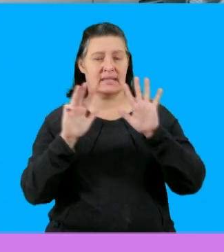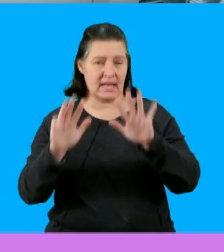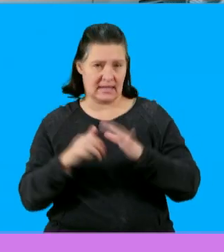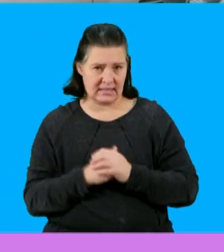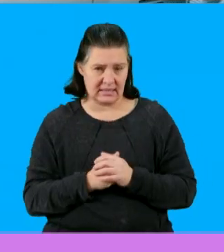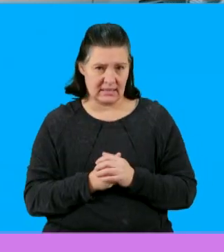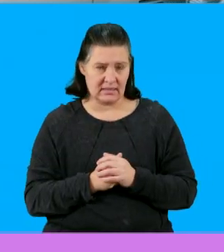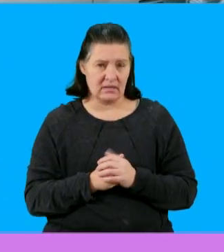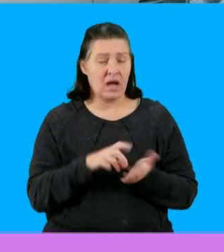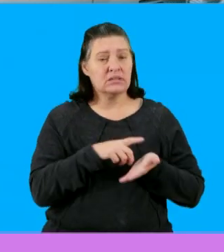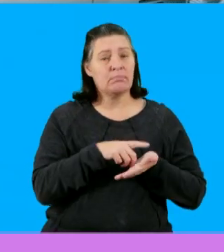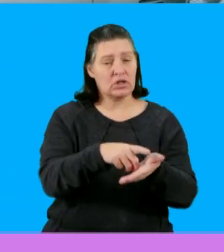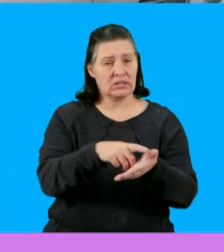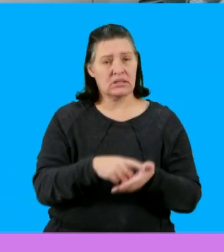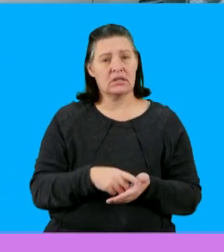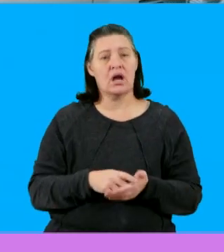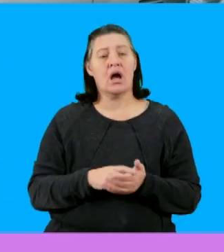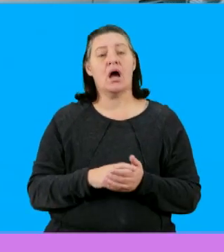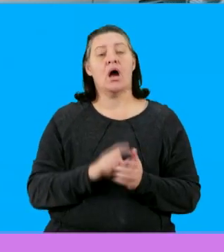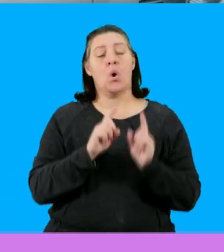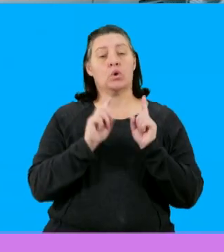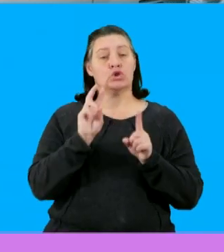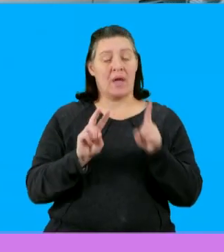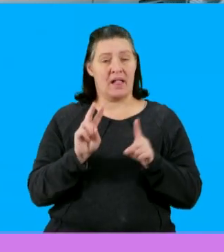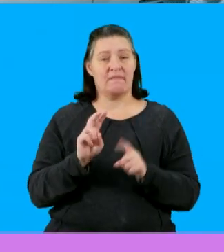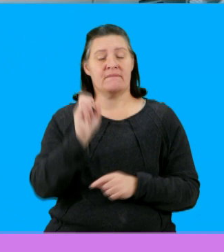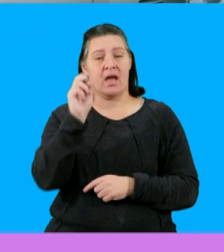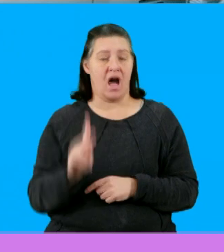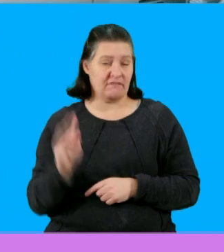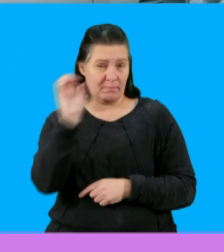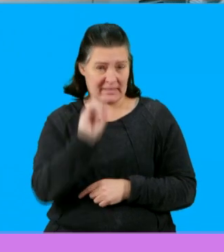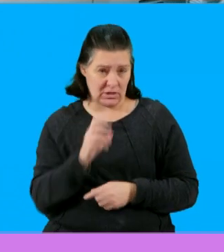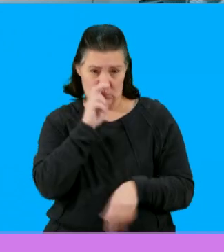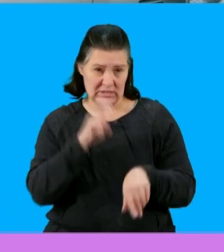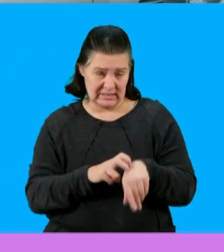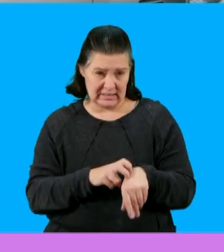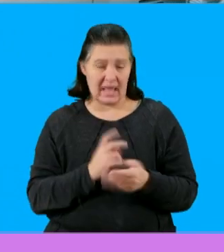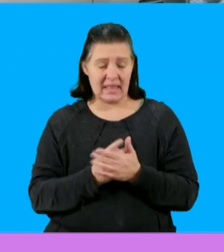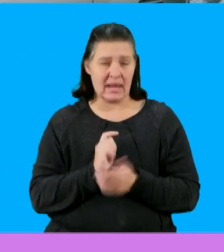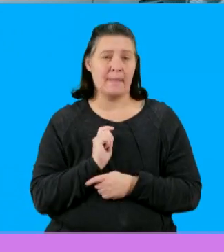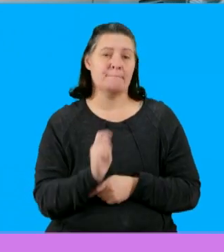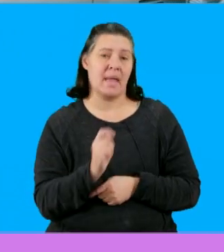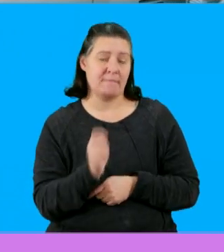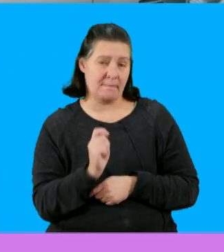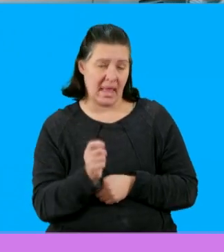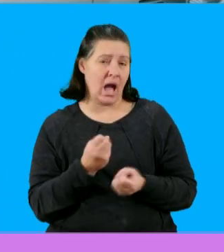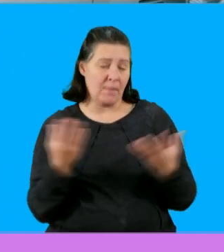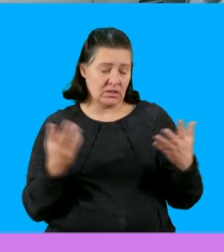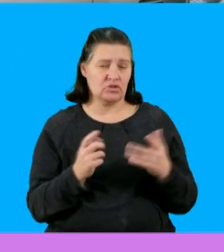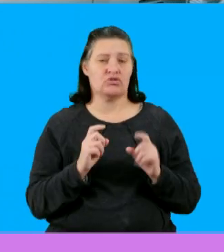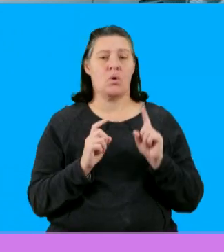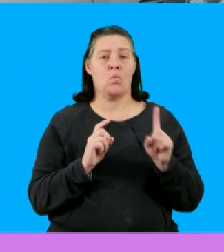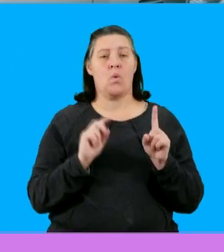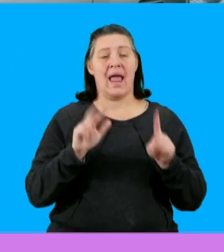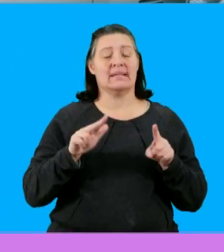4,699 Rand. A deposit of 12.5% is required. Then the period of repayment will be 18